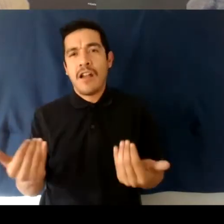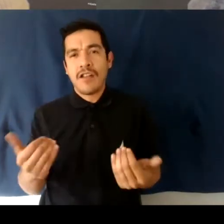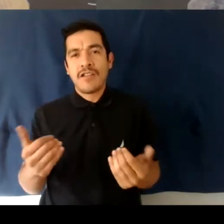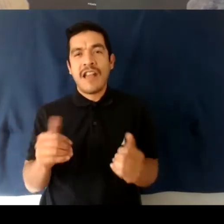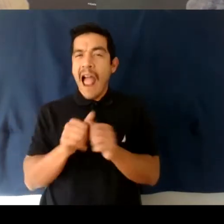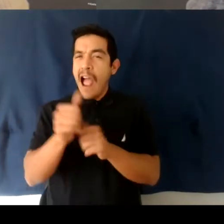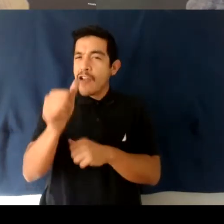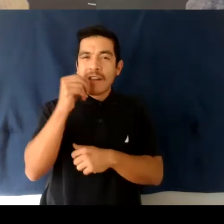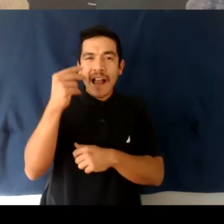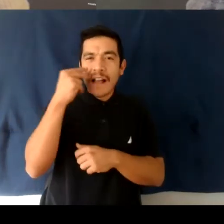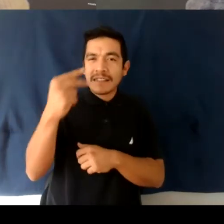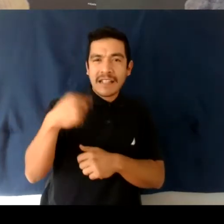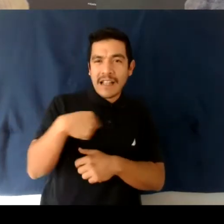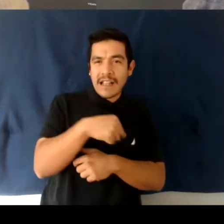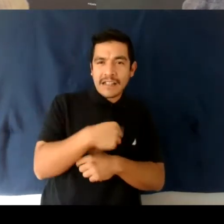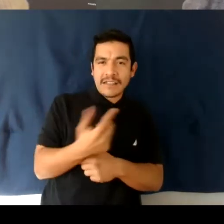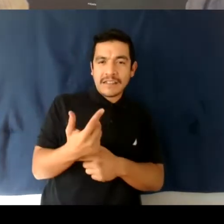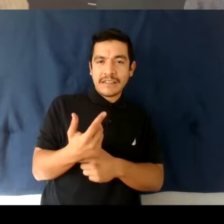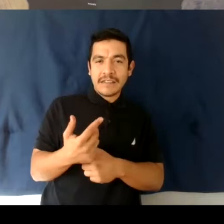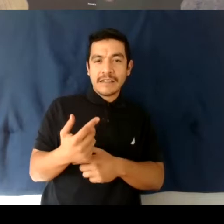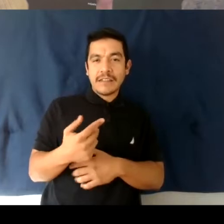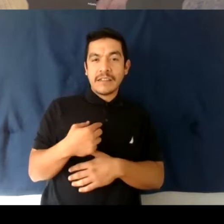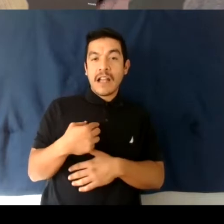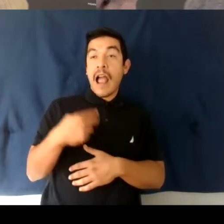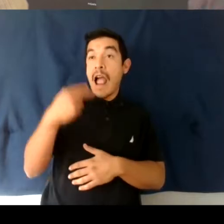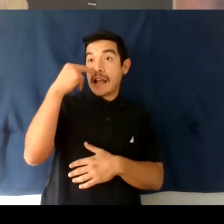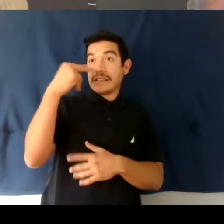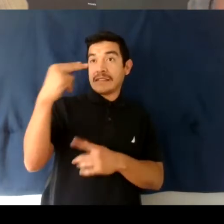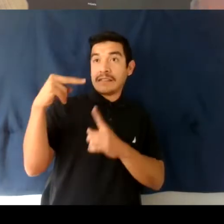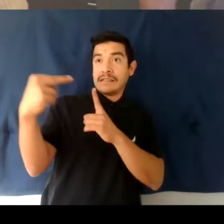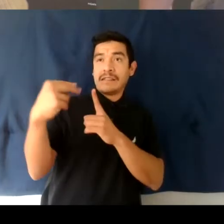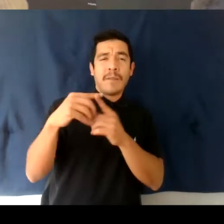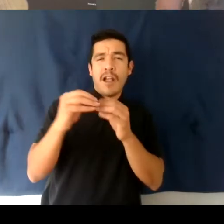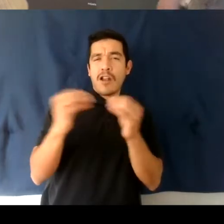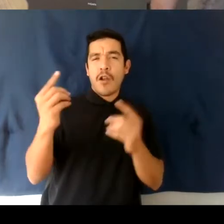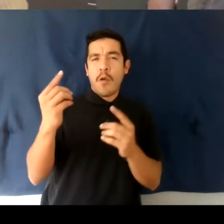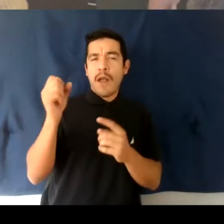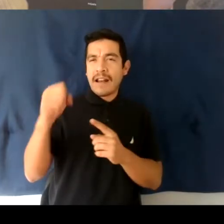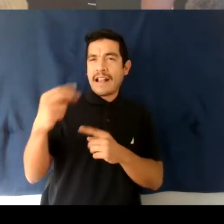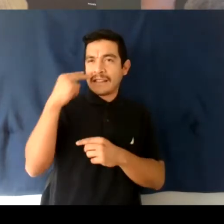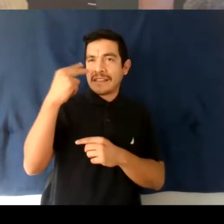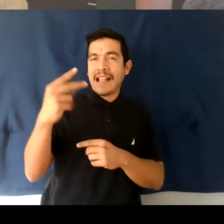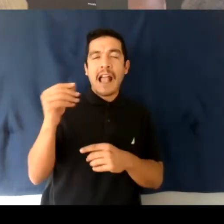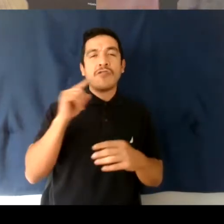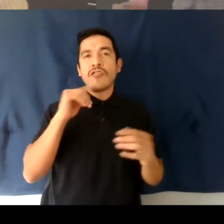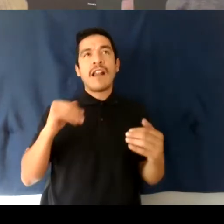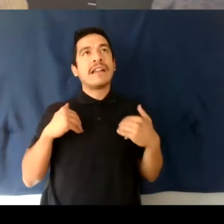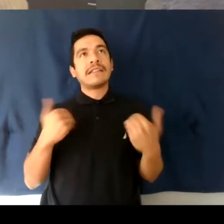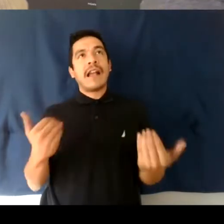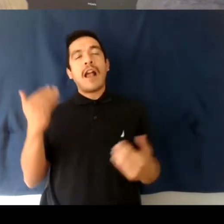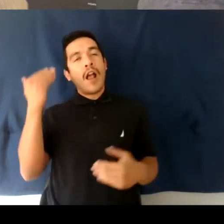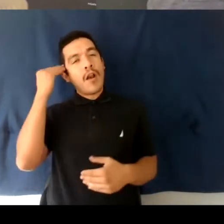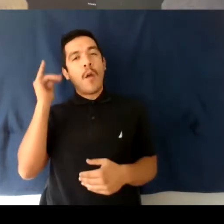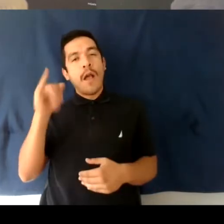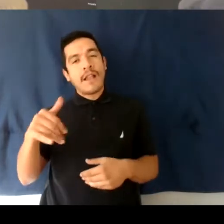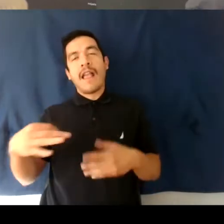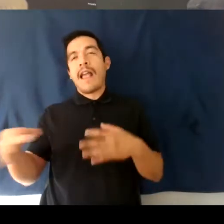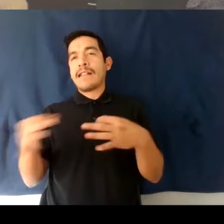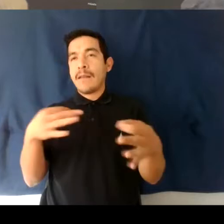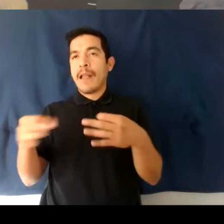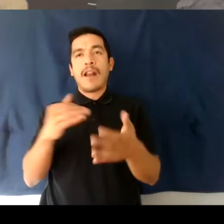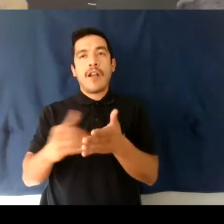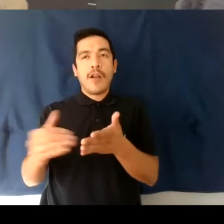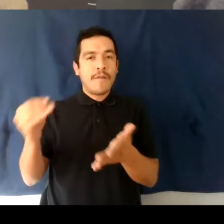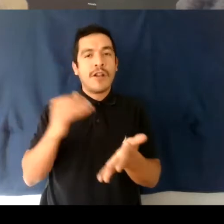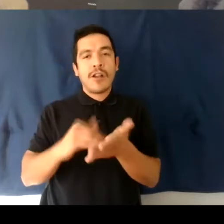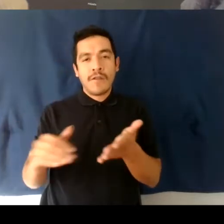it's like this thing where it's like you're seeing it, no one else is, and it's exhausting even knowing that. It is that, yeah,